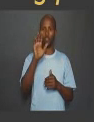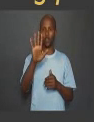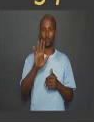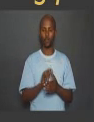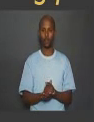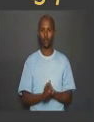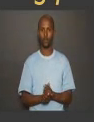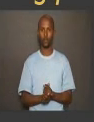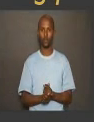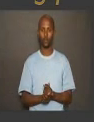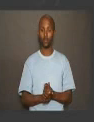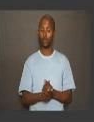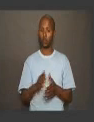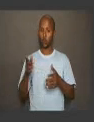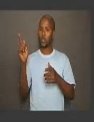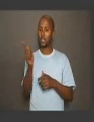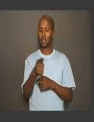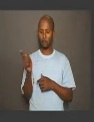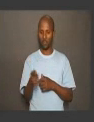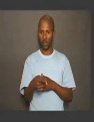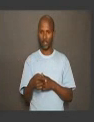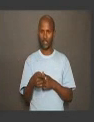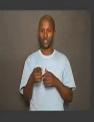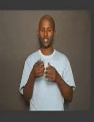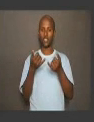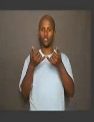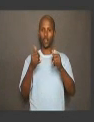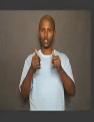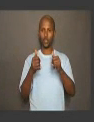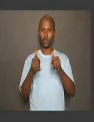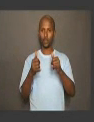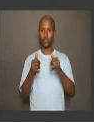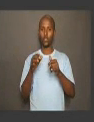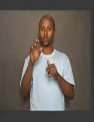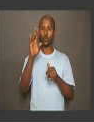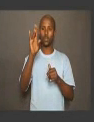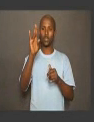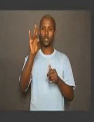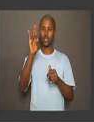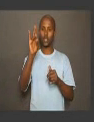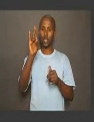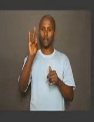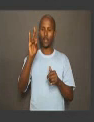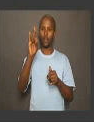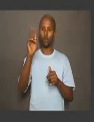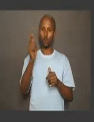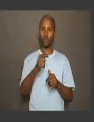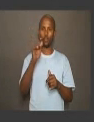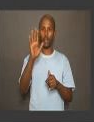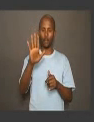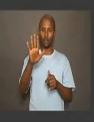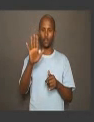over 5. We simplify the fraction to 7 over